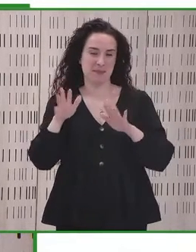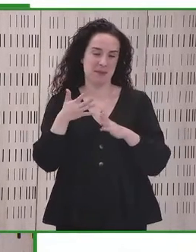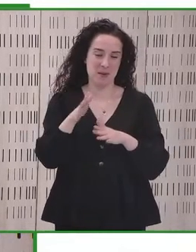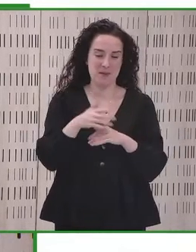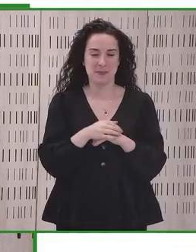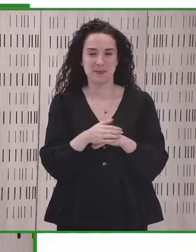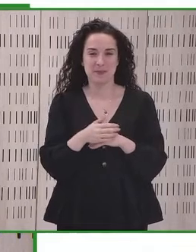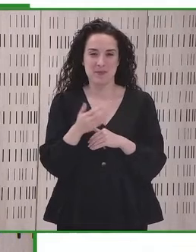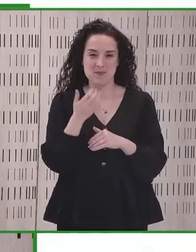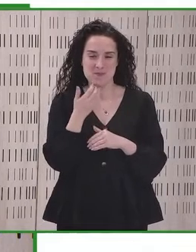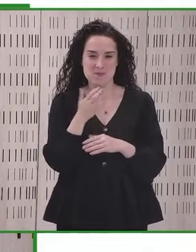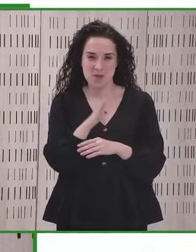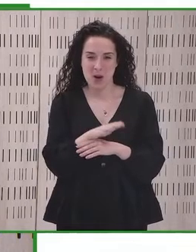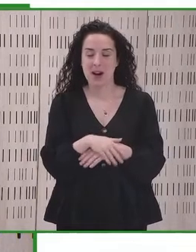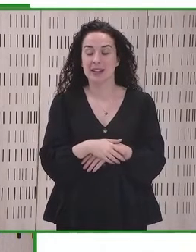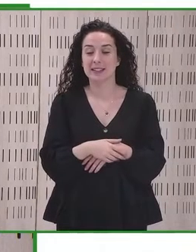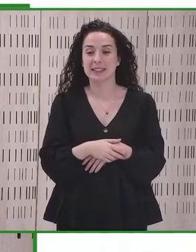shirt.